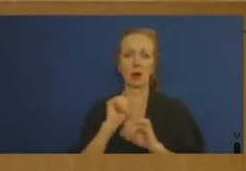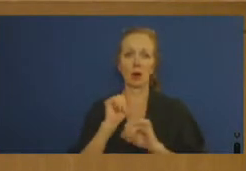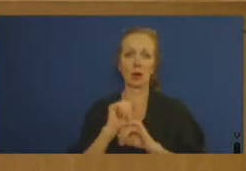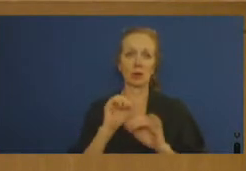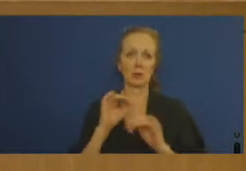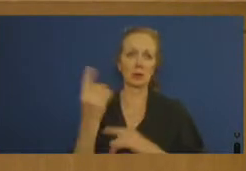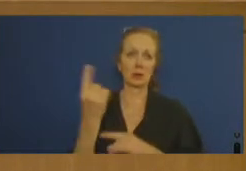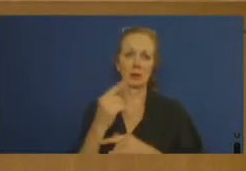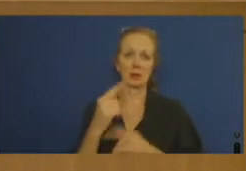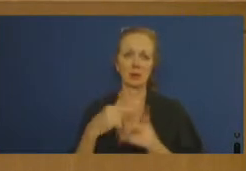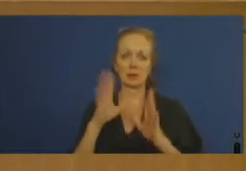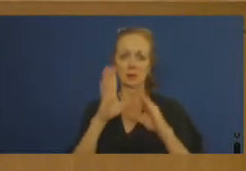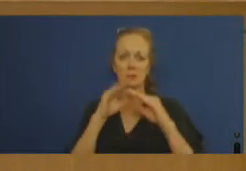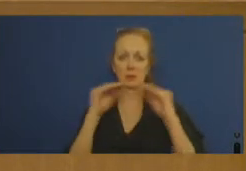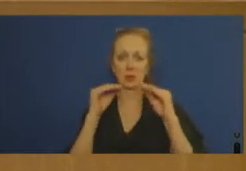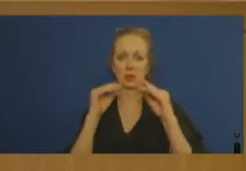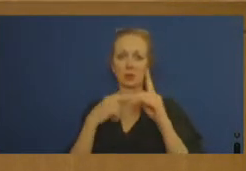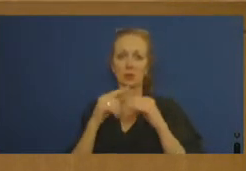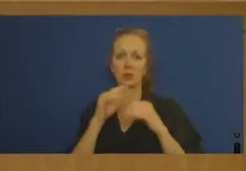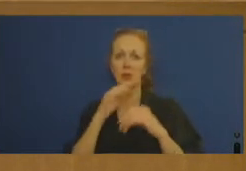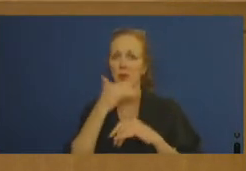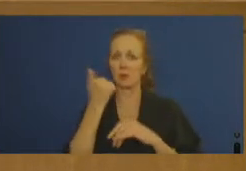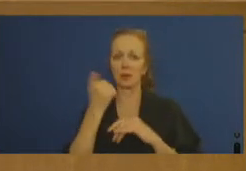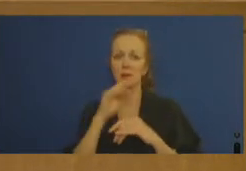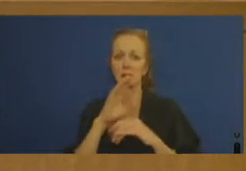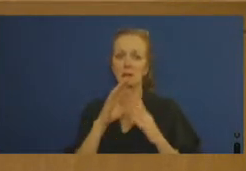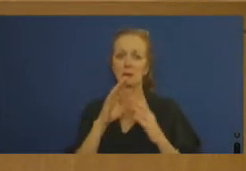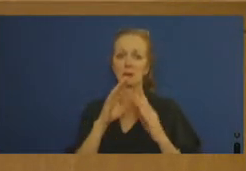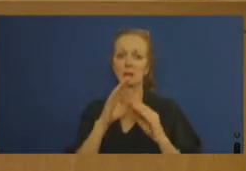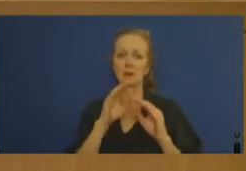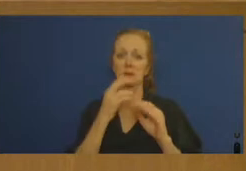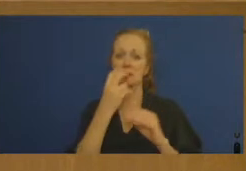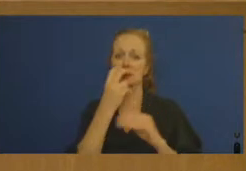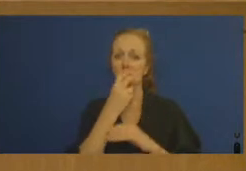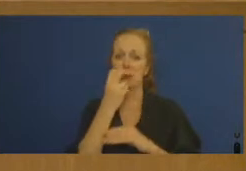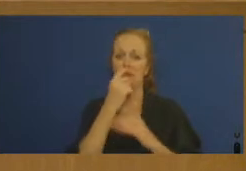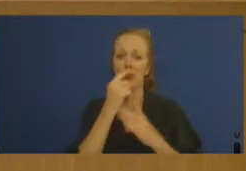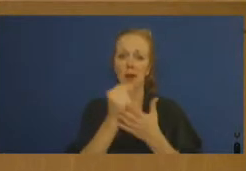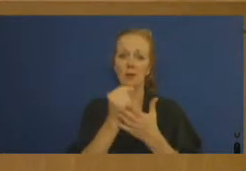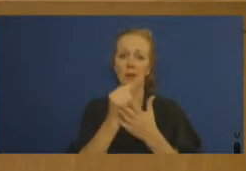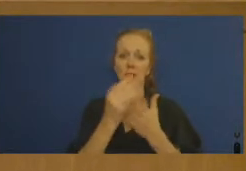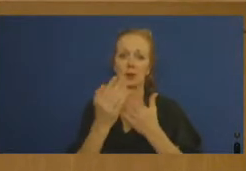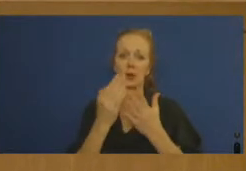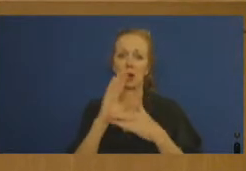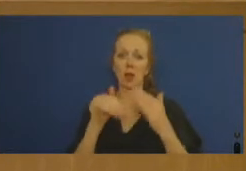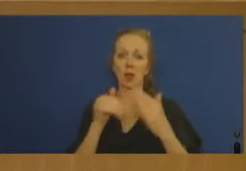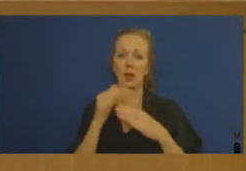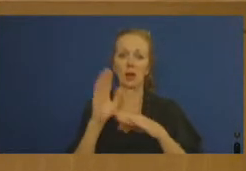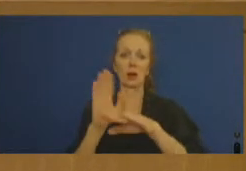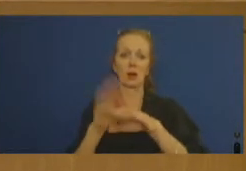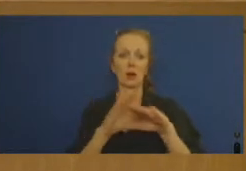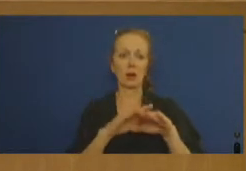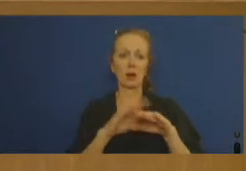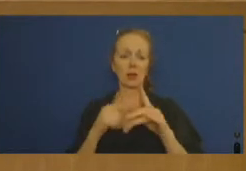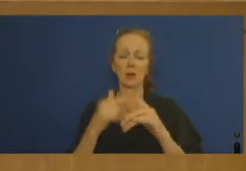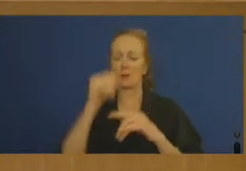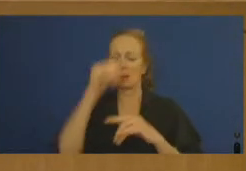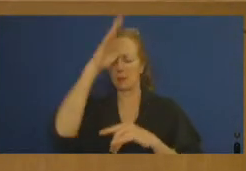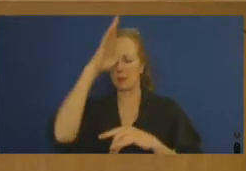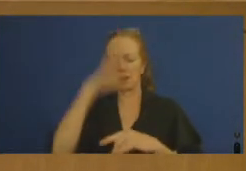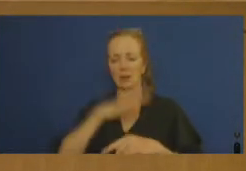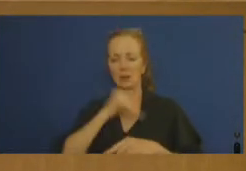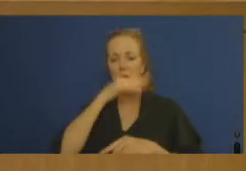putting on a smile, trying to be the best speech therapist I can be for the children that I serve, all while mourning the thousands of men, women, and